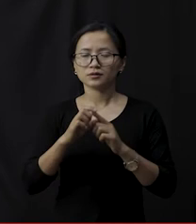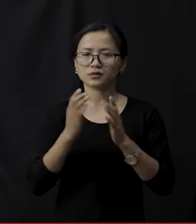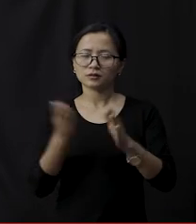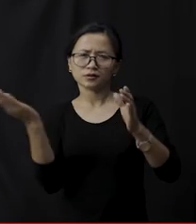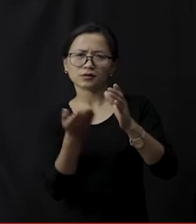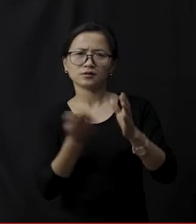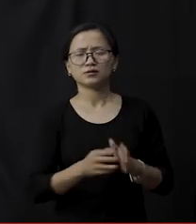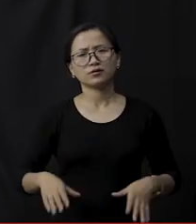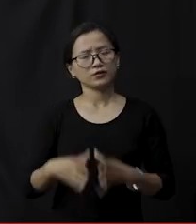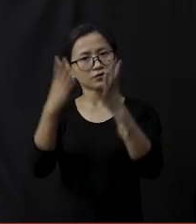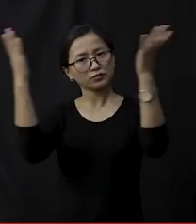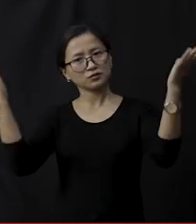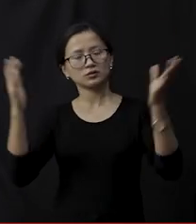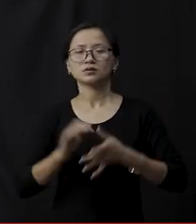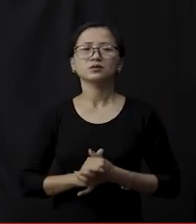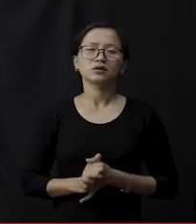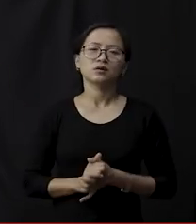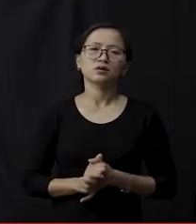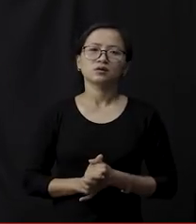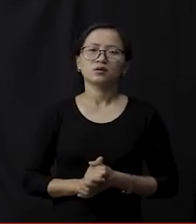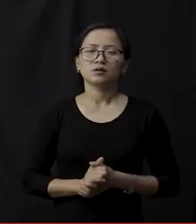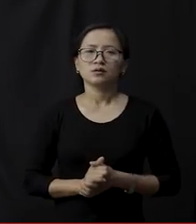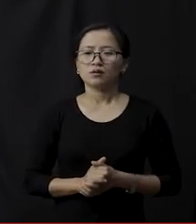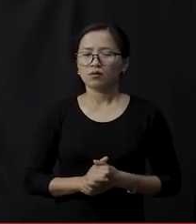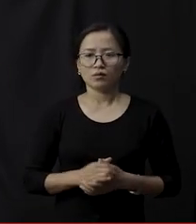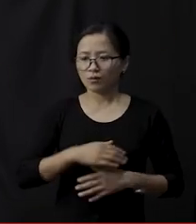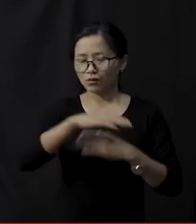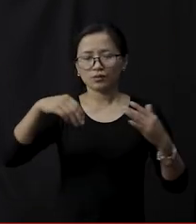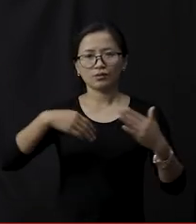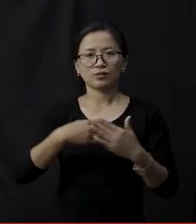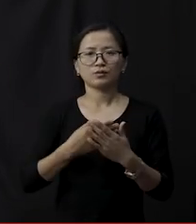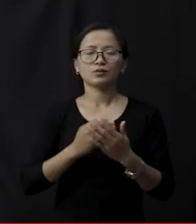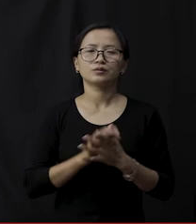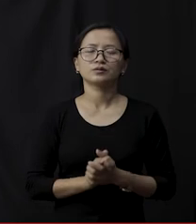deforestation, because of all this cutting down of trees, and because of all this